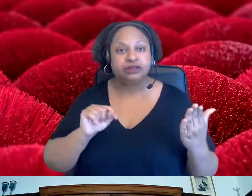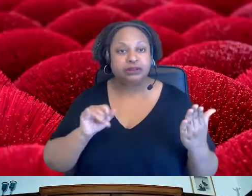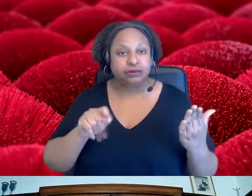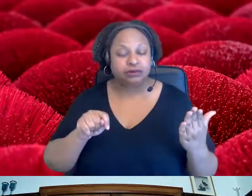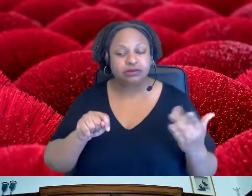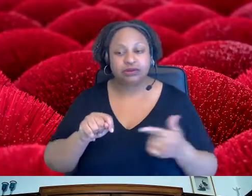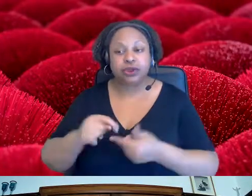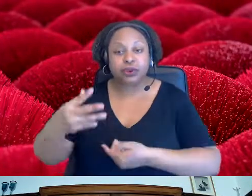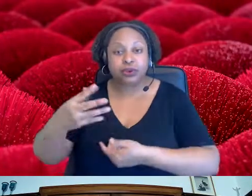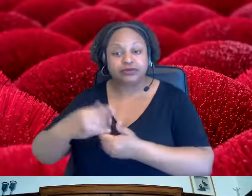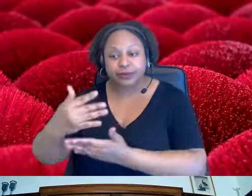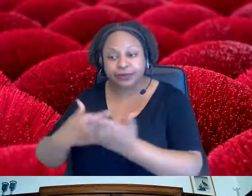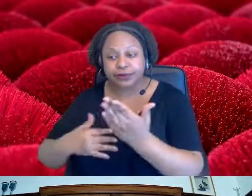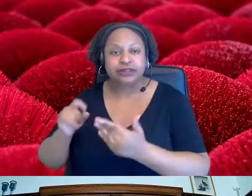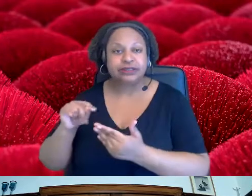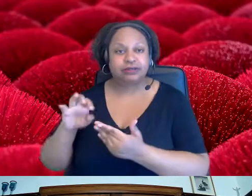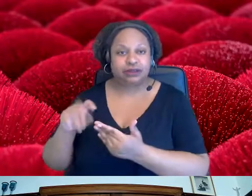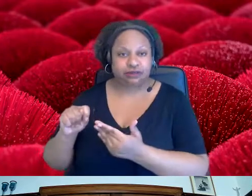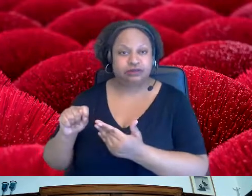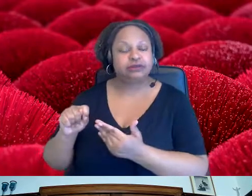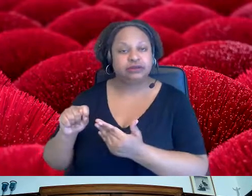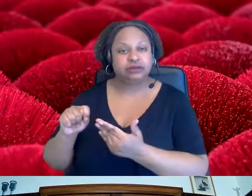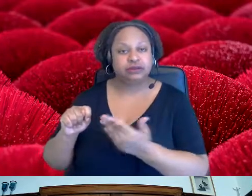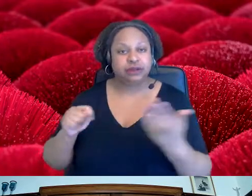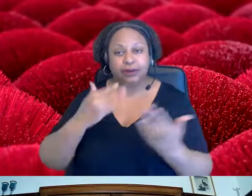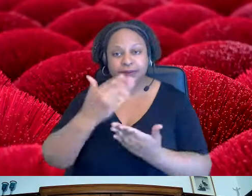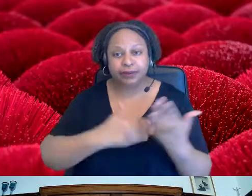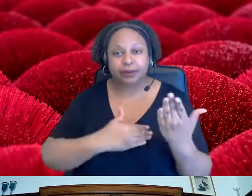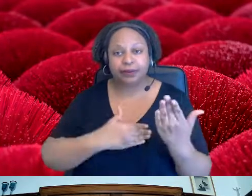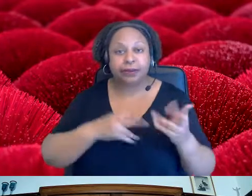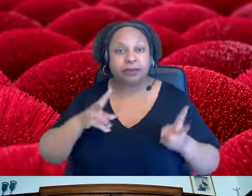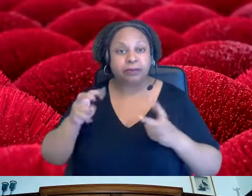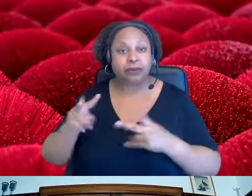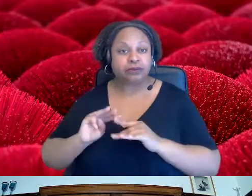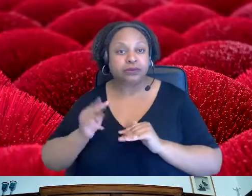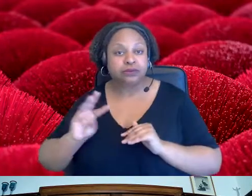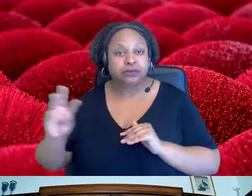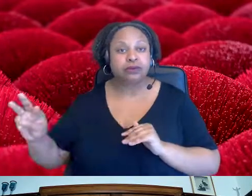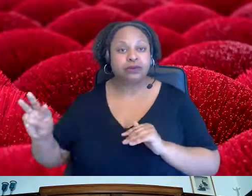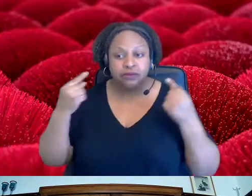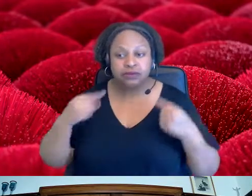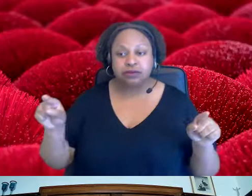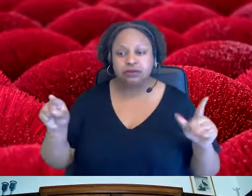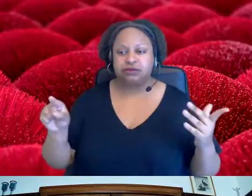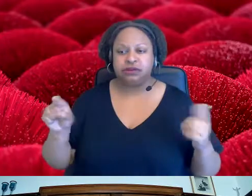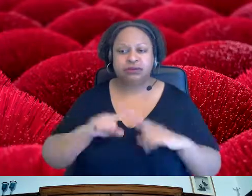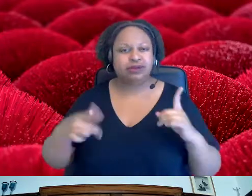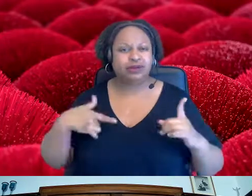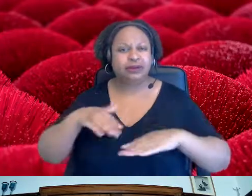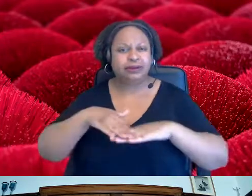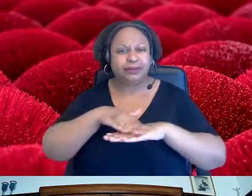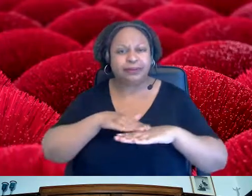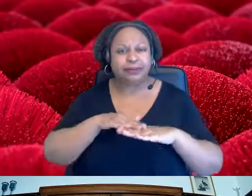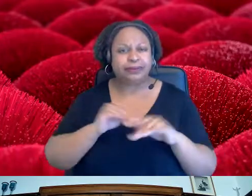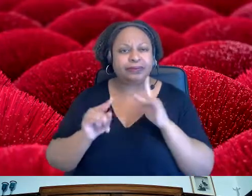is performative. And there's not really any subsequent action. I